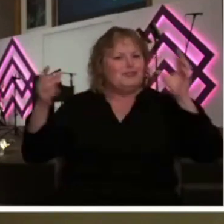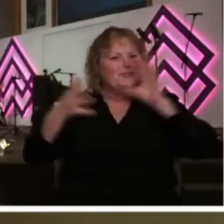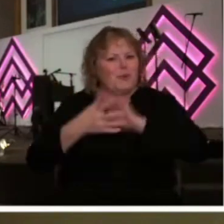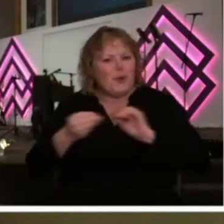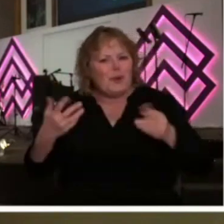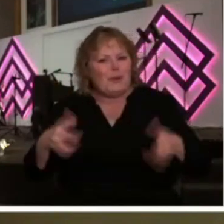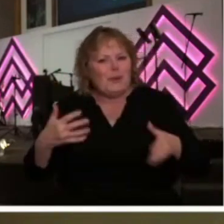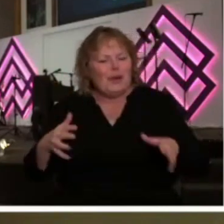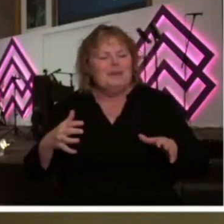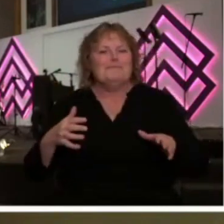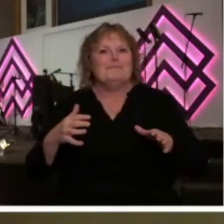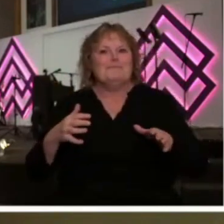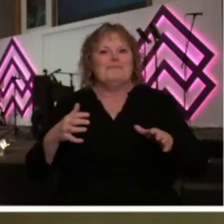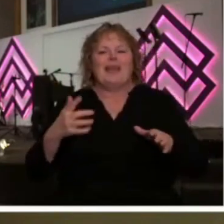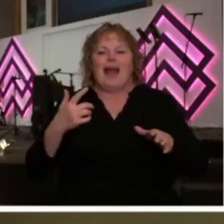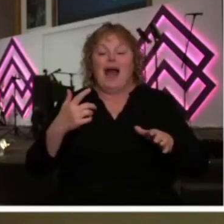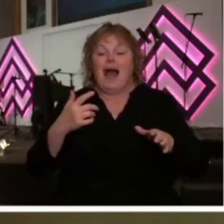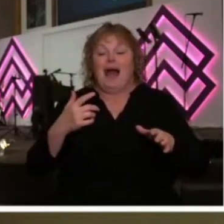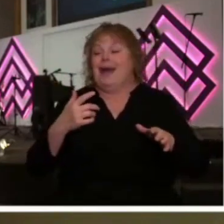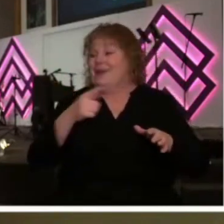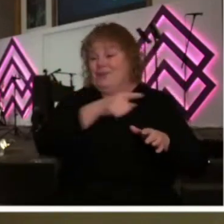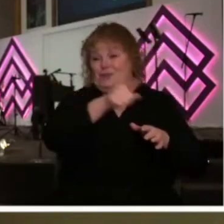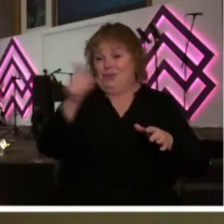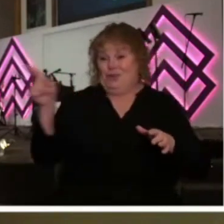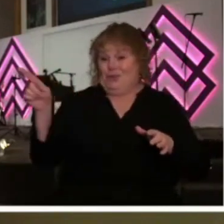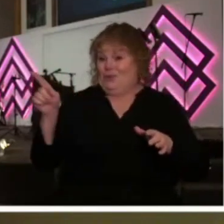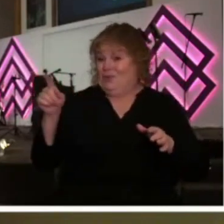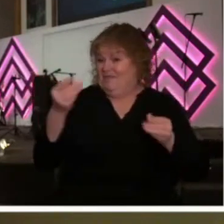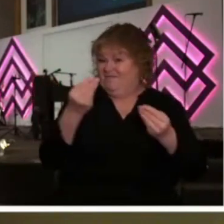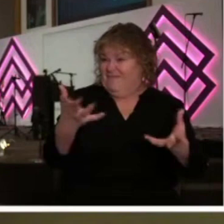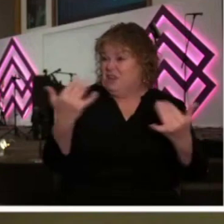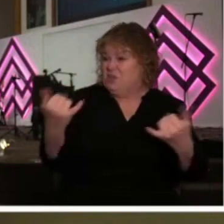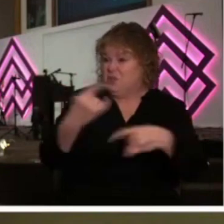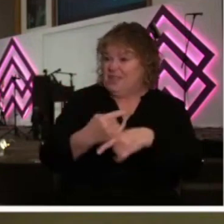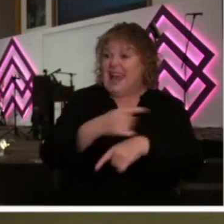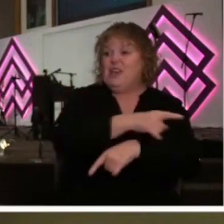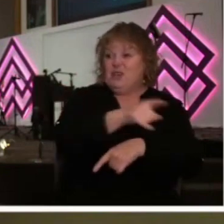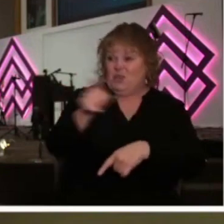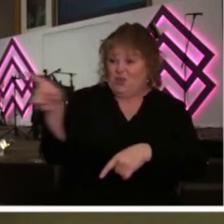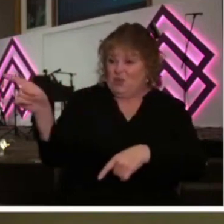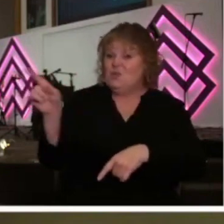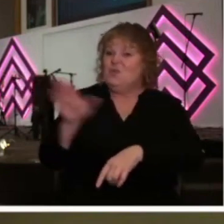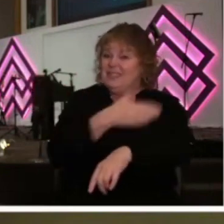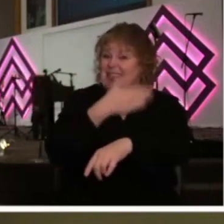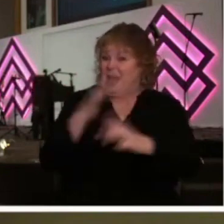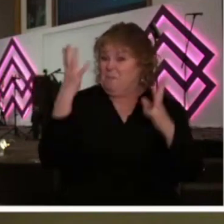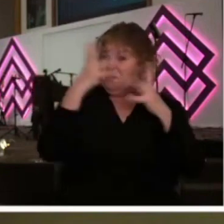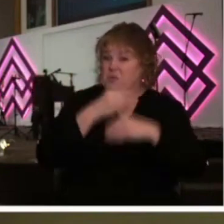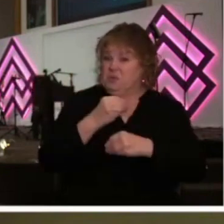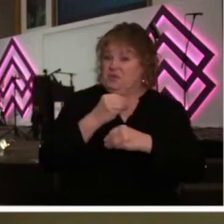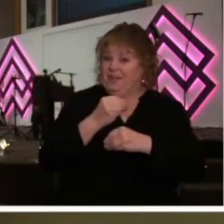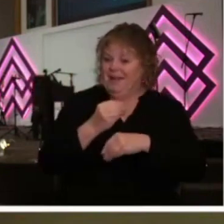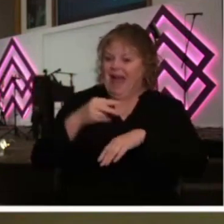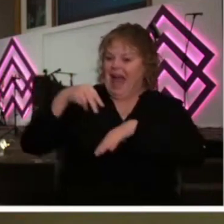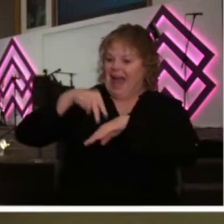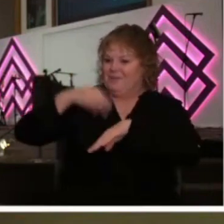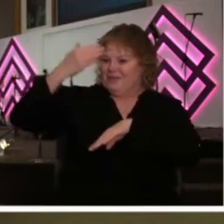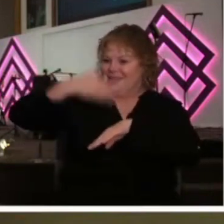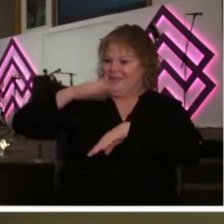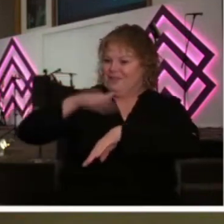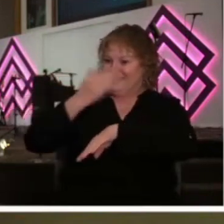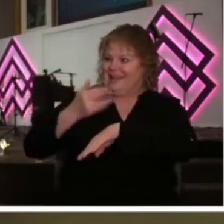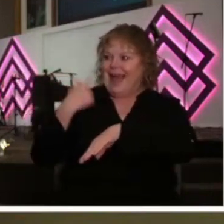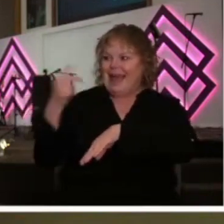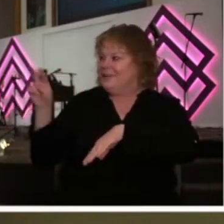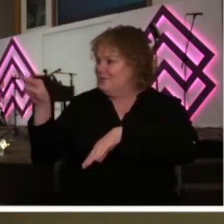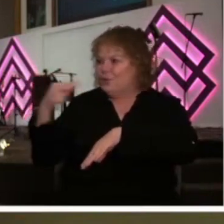that today. I had to turn around because you sounded like a magnificent choir. Maybe because you knew all the verses. But it was just beautiful to